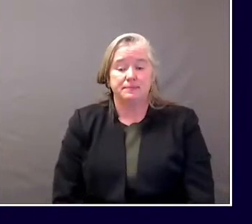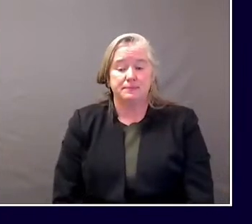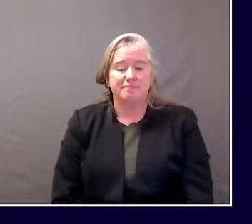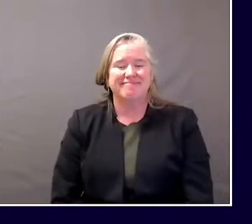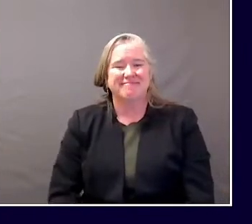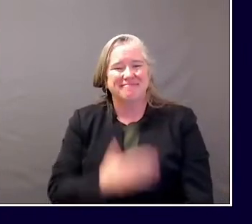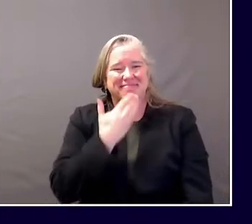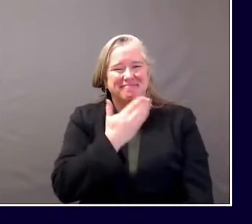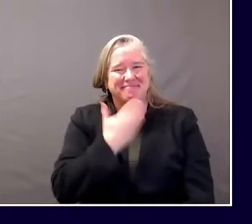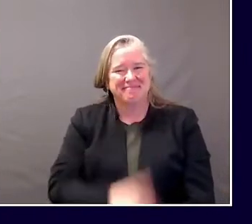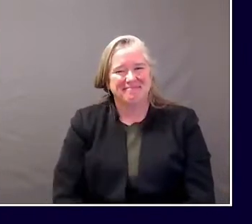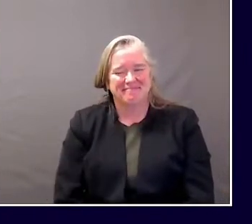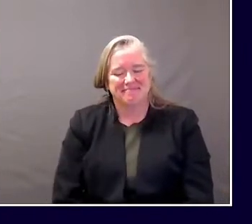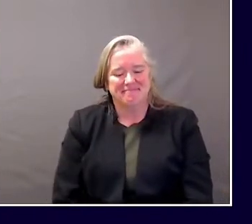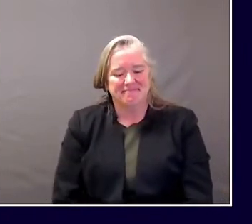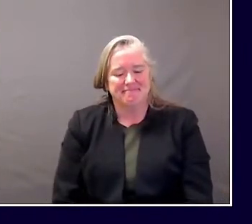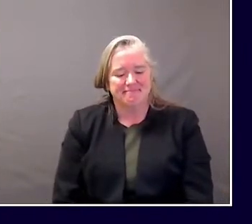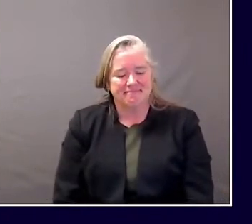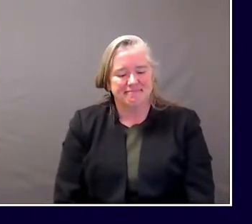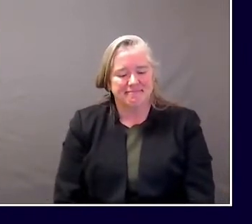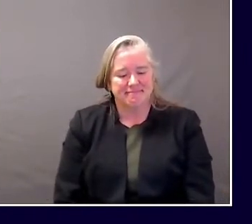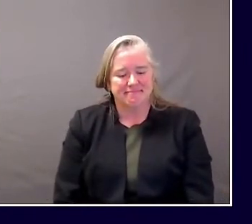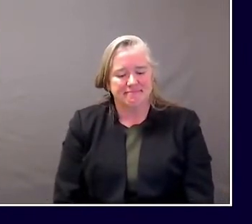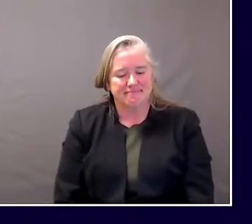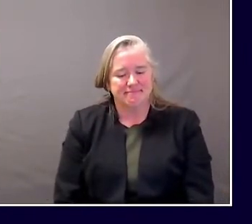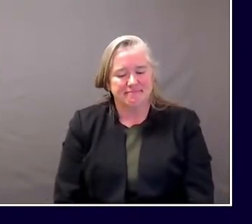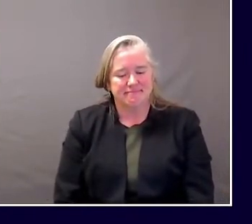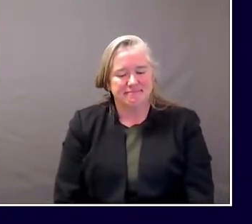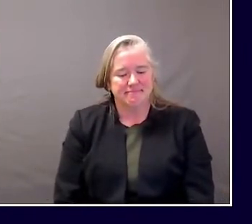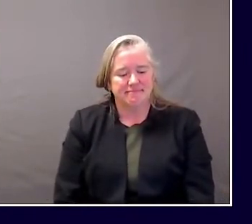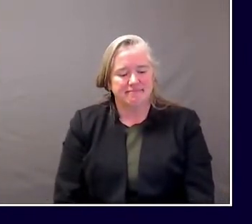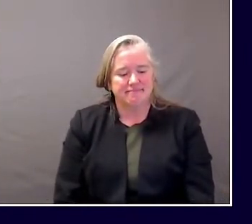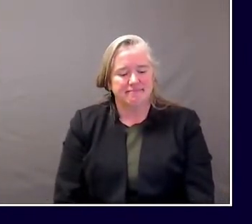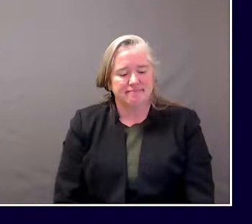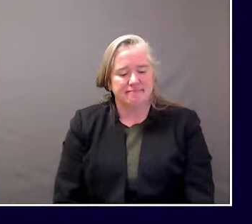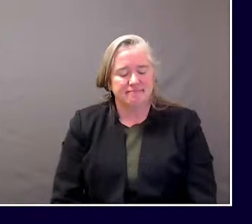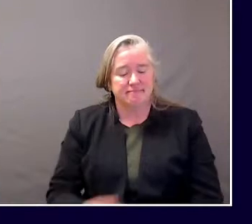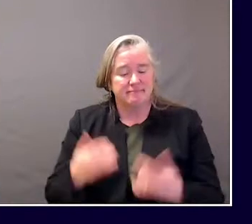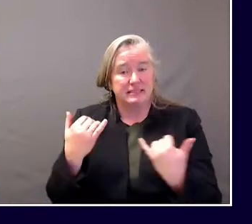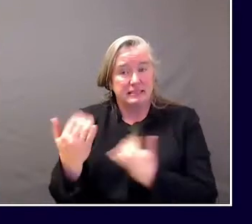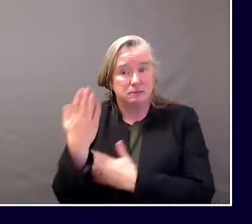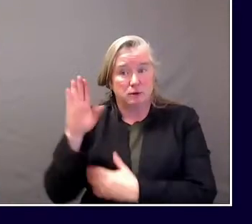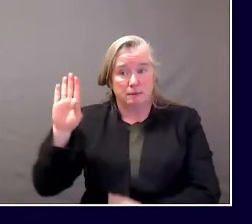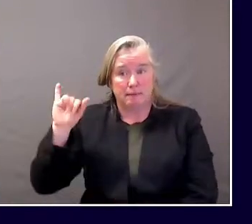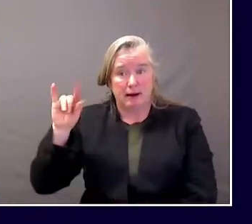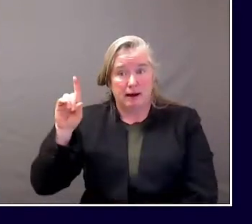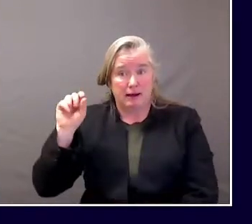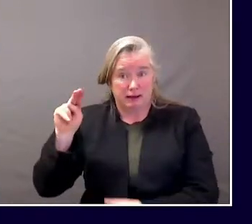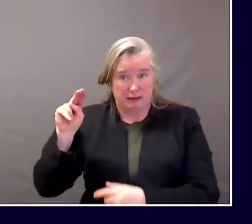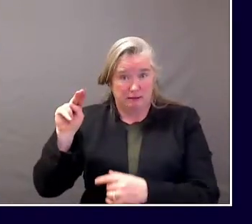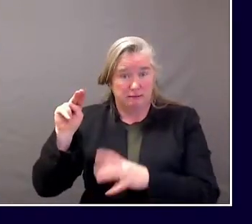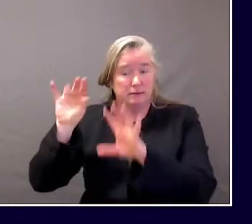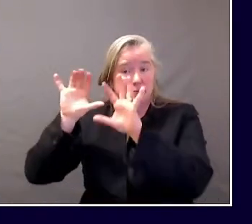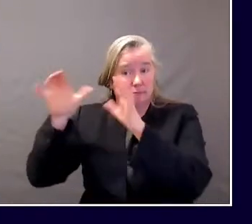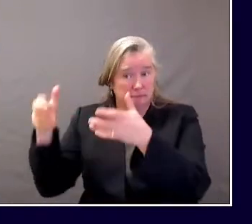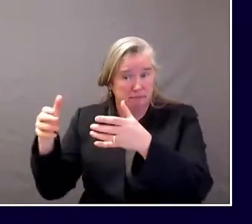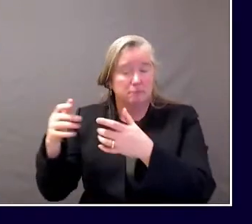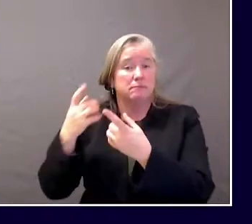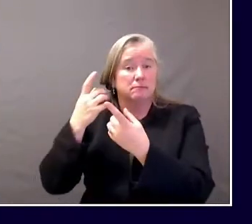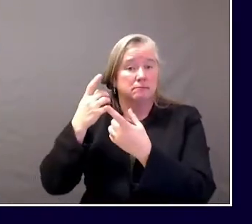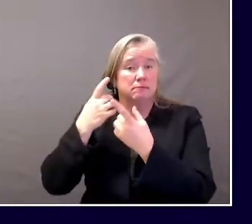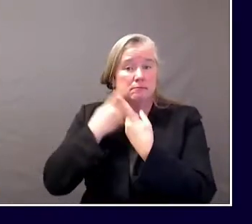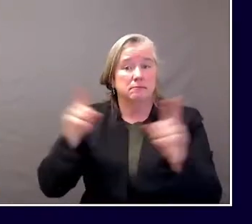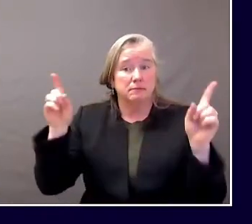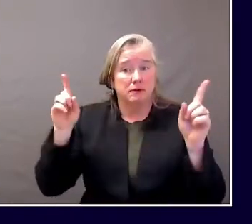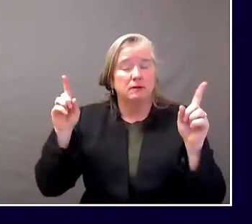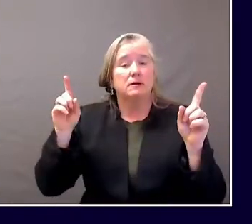Thank you, Dr. Shah. You, I'm sure, are aware that it was announced this morning that the Biden administration is planning on releasing all of the vaccines